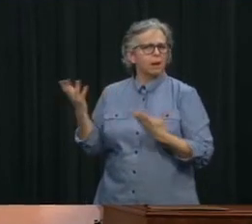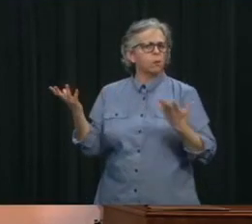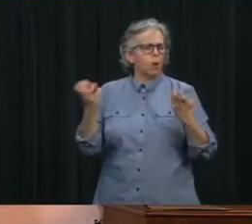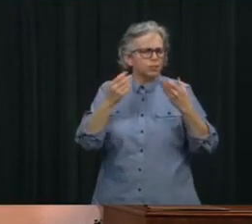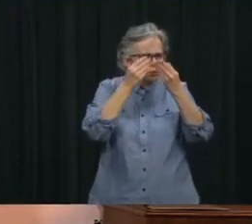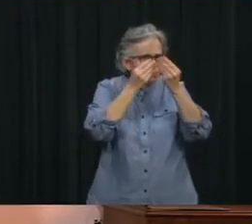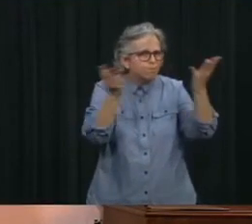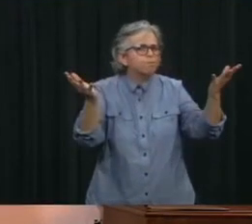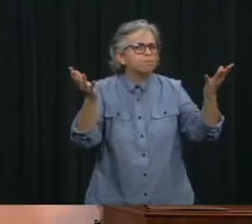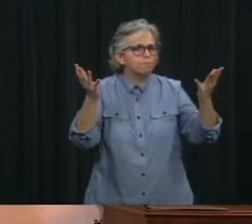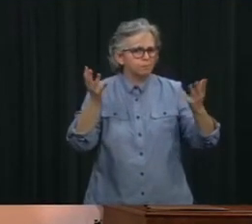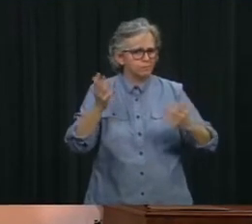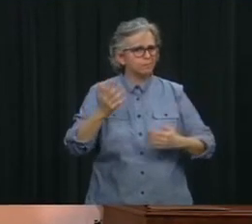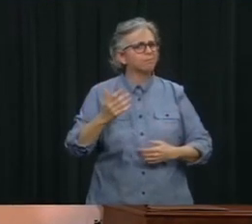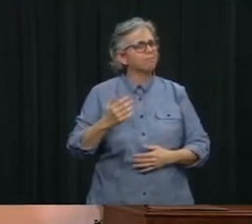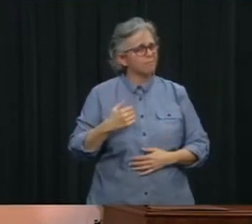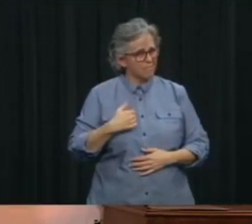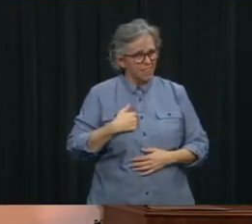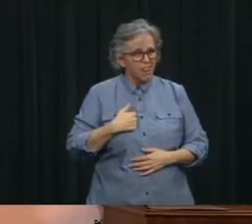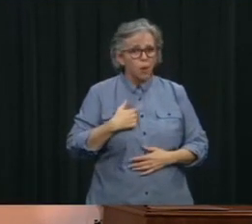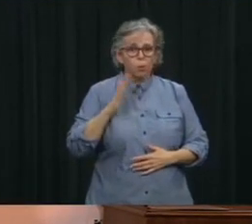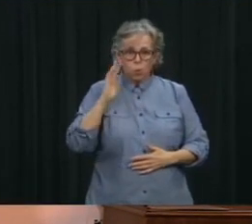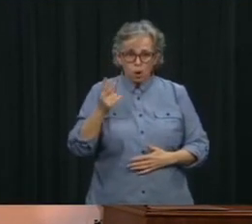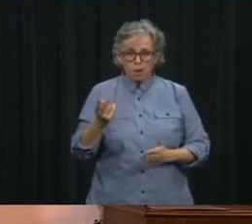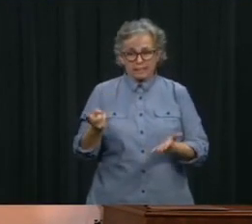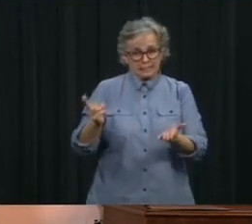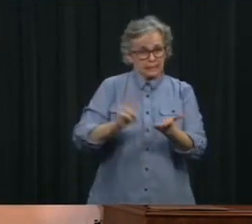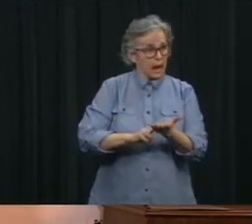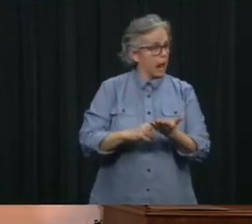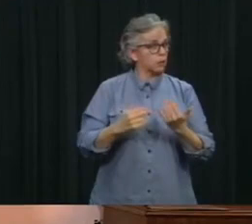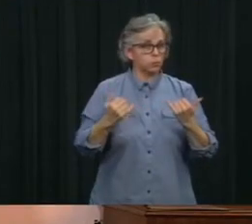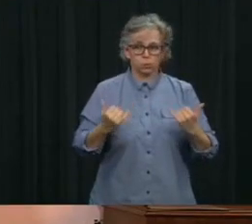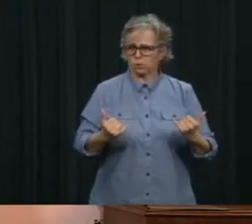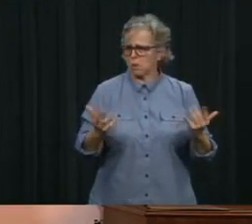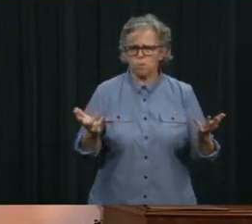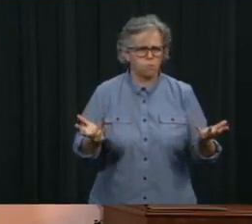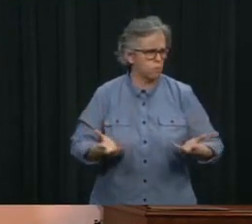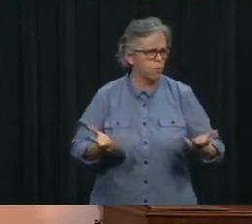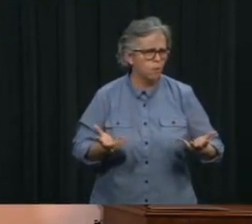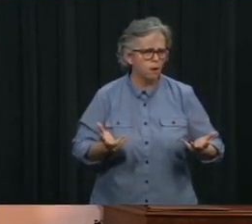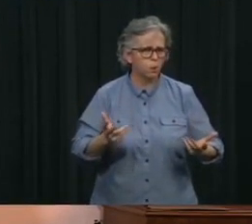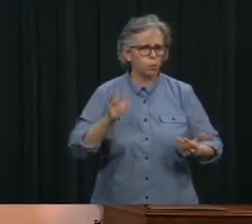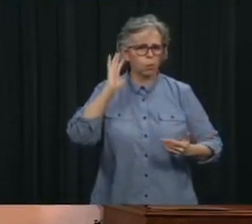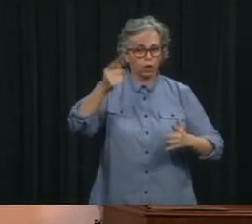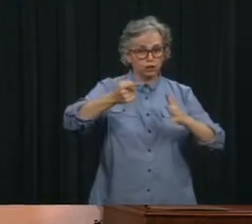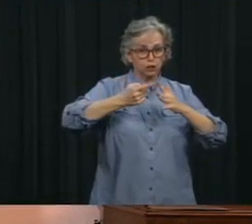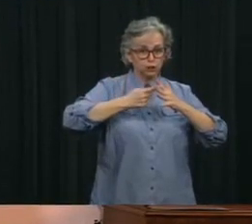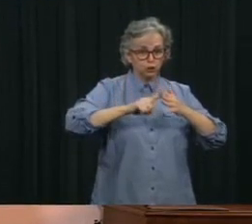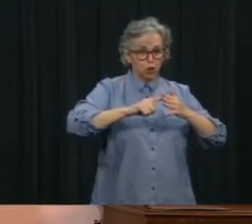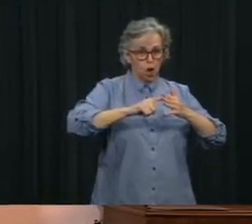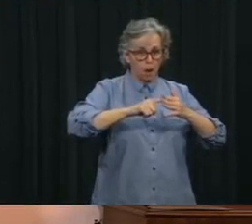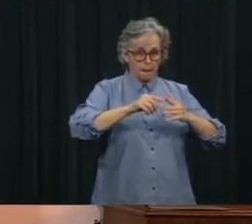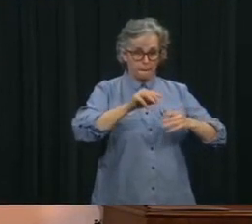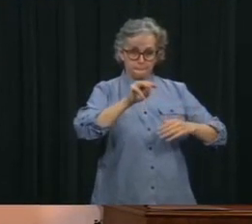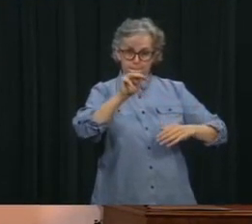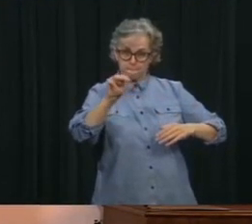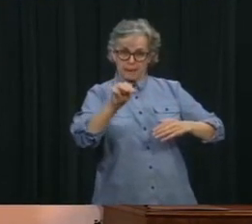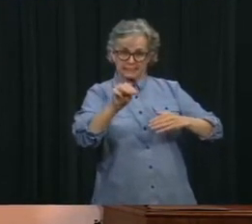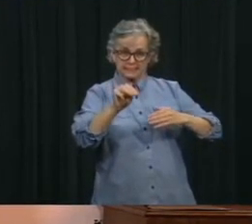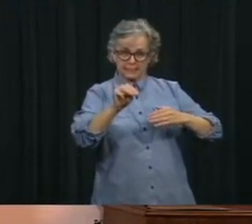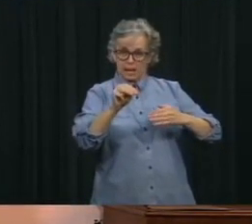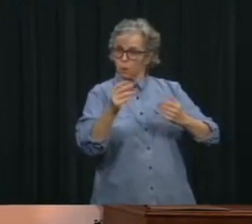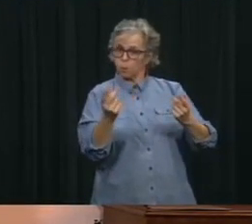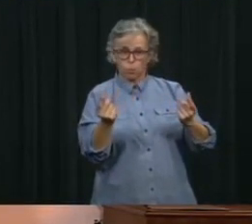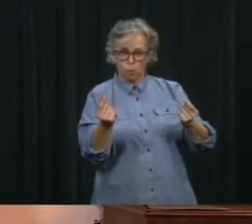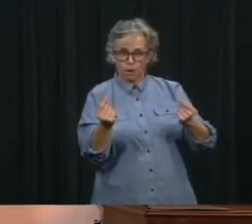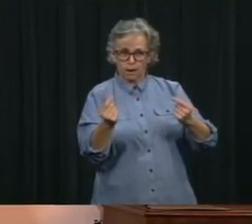order that I am signing today that will go into effect at close of business on Monday. Close of